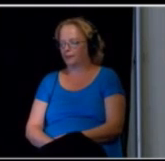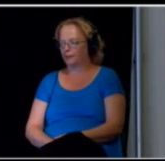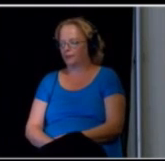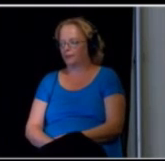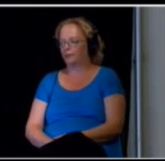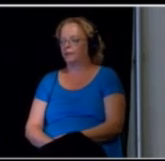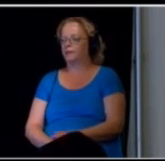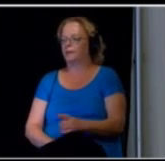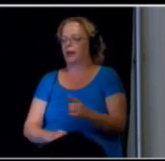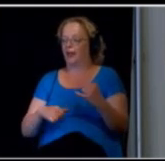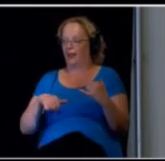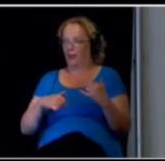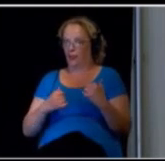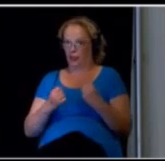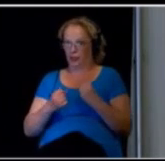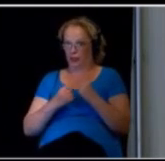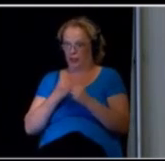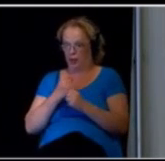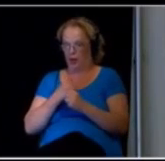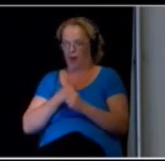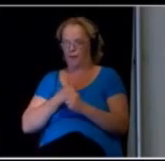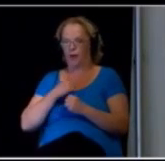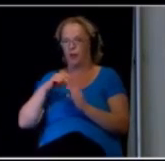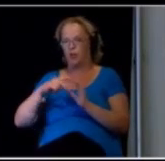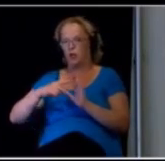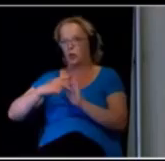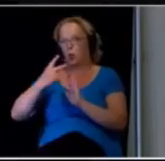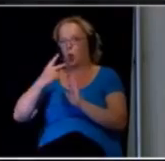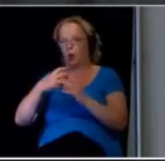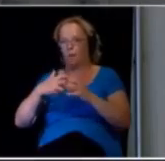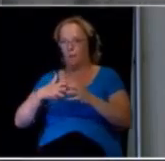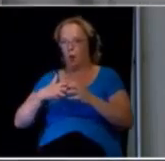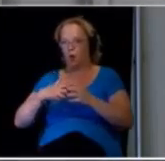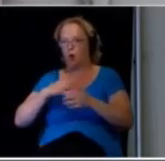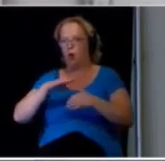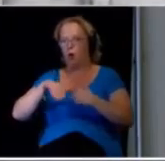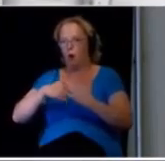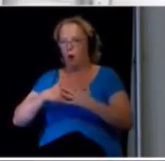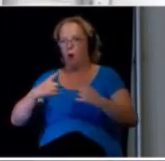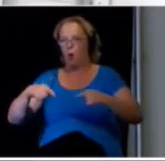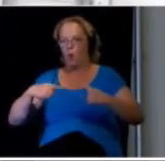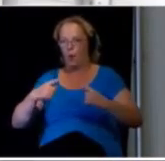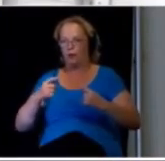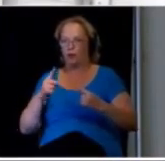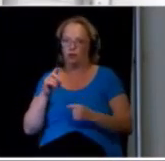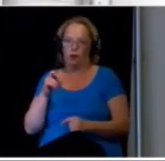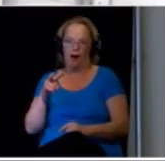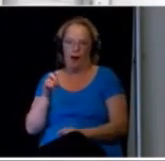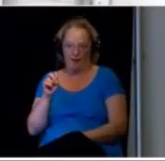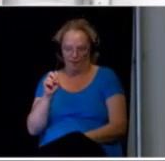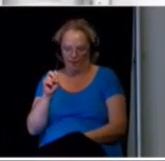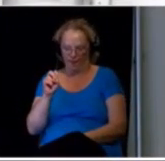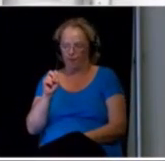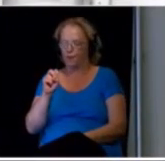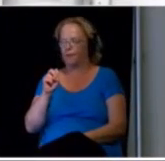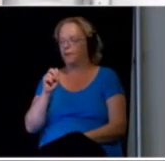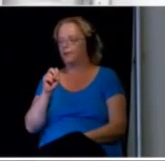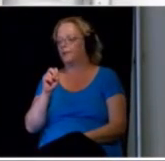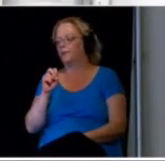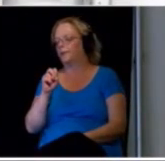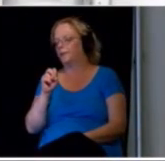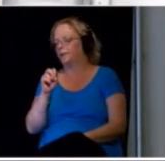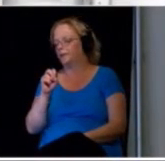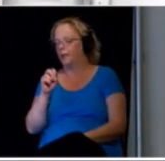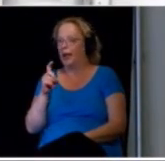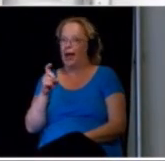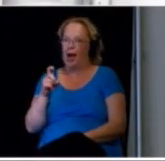Then this year, we introduced the dual motor all-wheel drive. And I think, actually, I'll have to